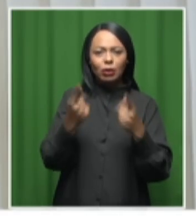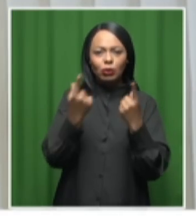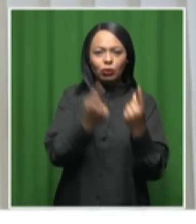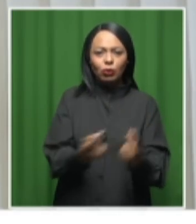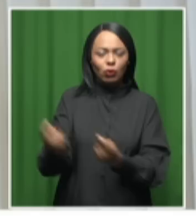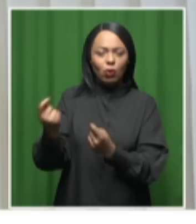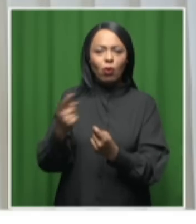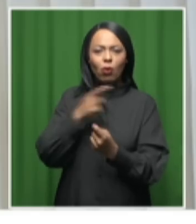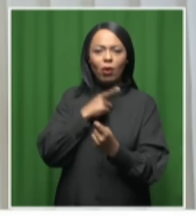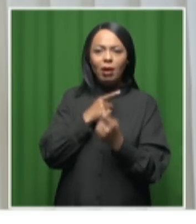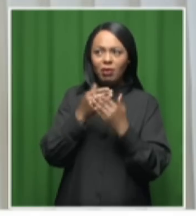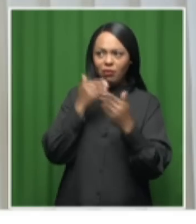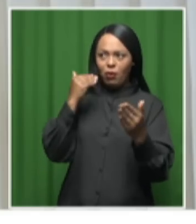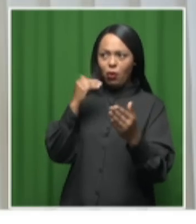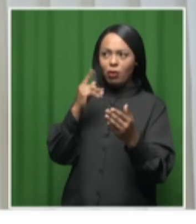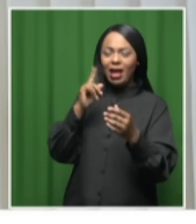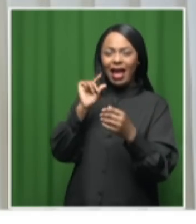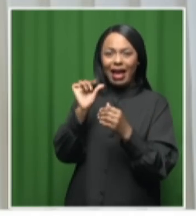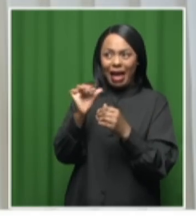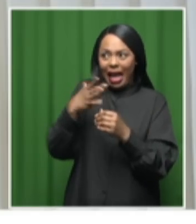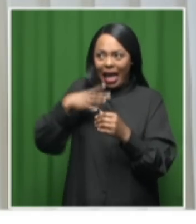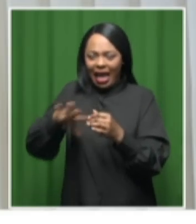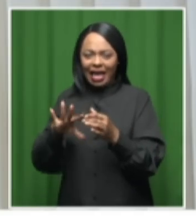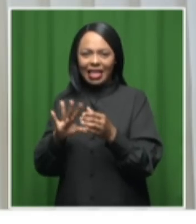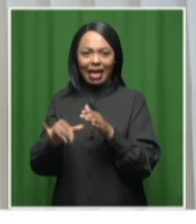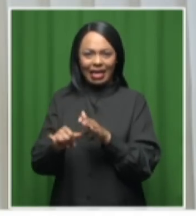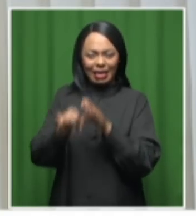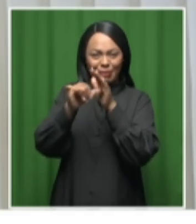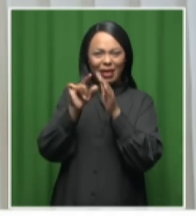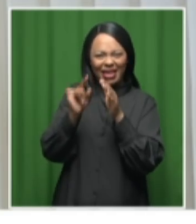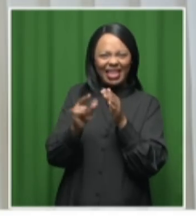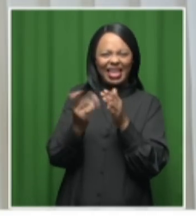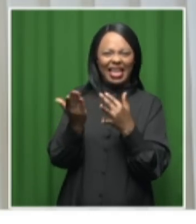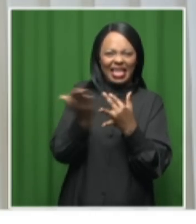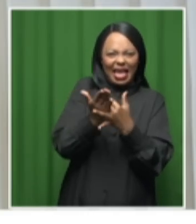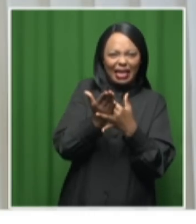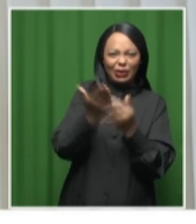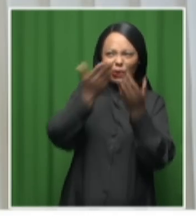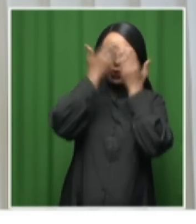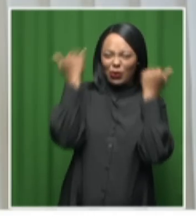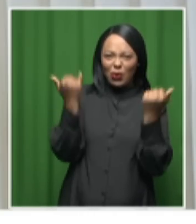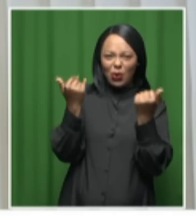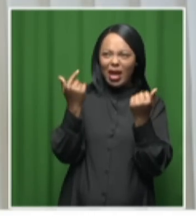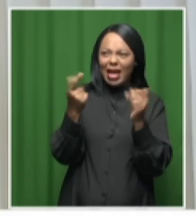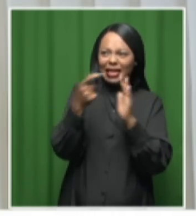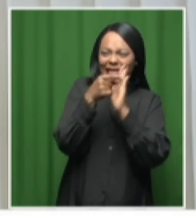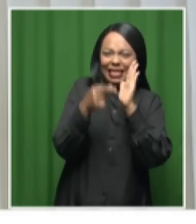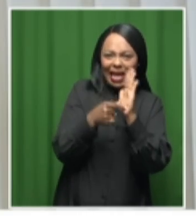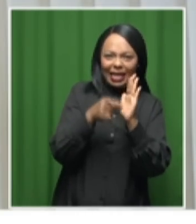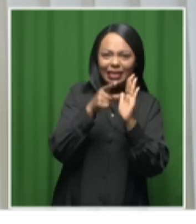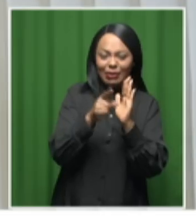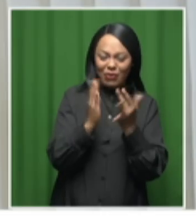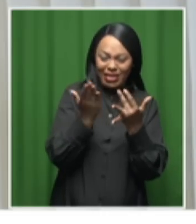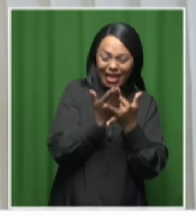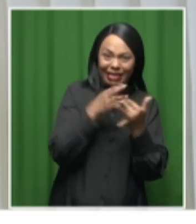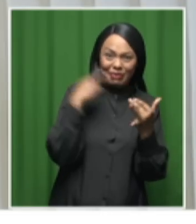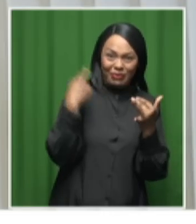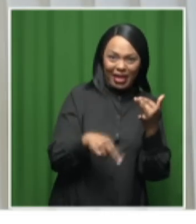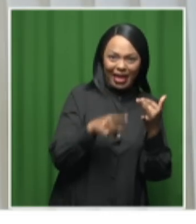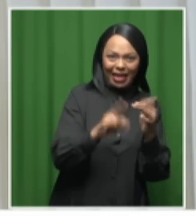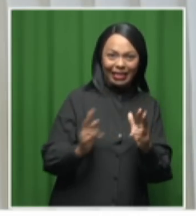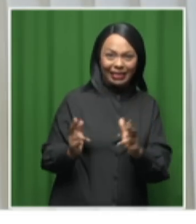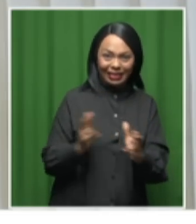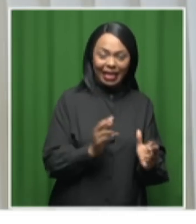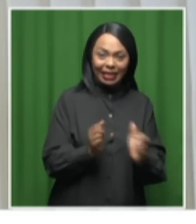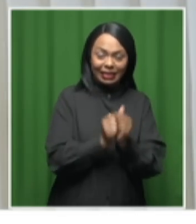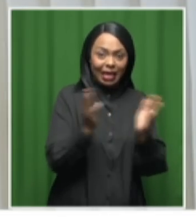case, which hasn't been decided, by the way, even on the trial date basis. We don't even know when the trial date of the arms deal case is